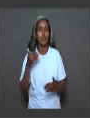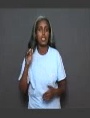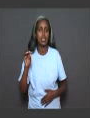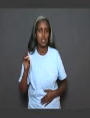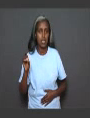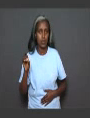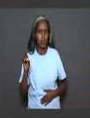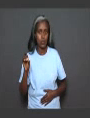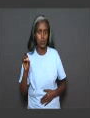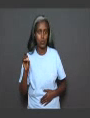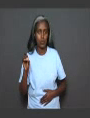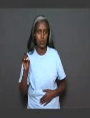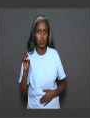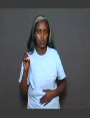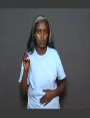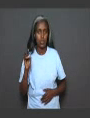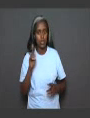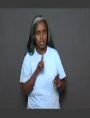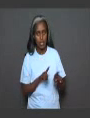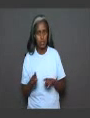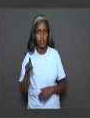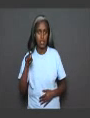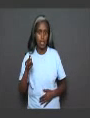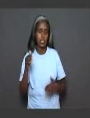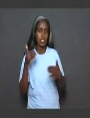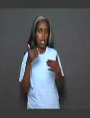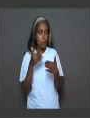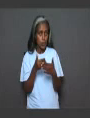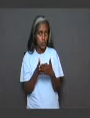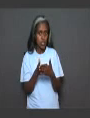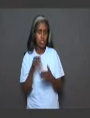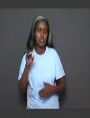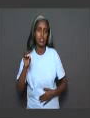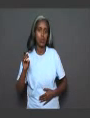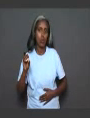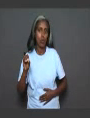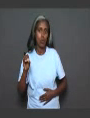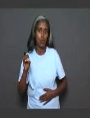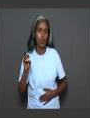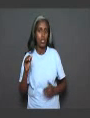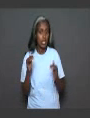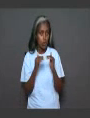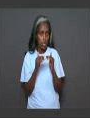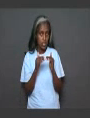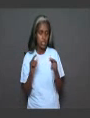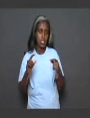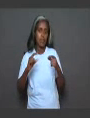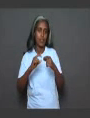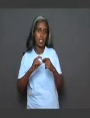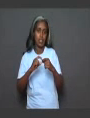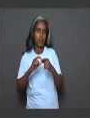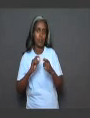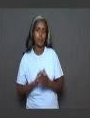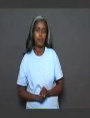minus 0 as x approaches 0 equals infinity.